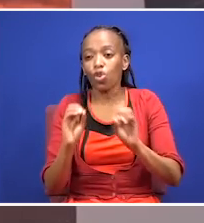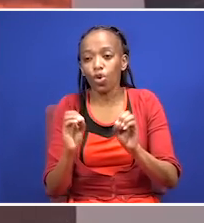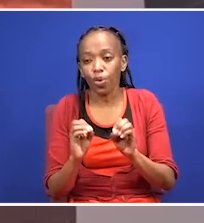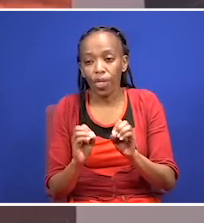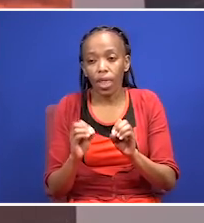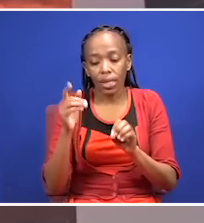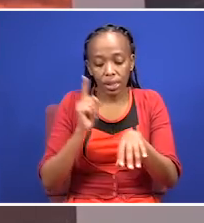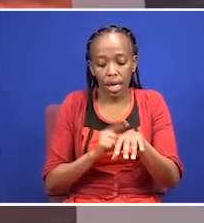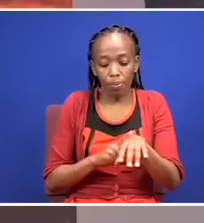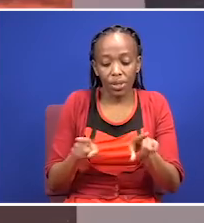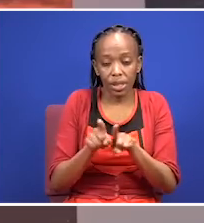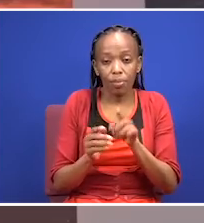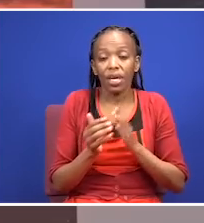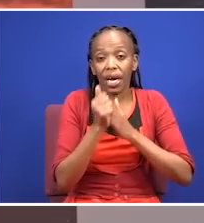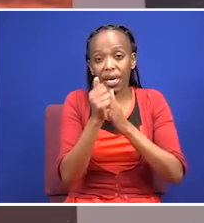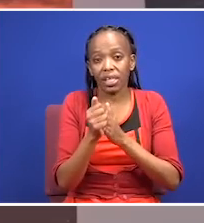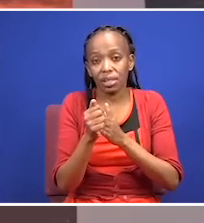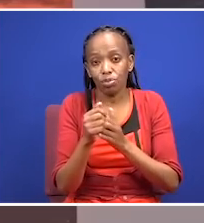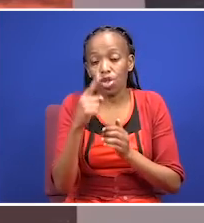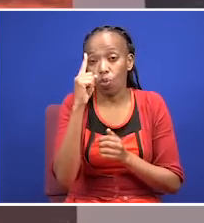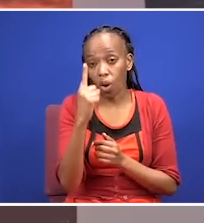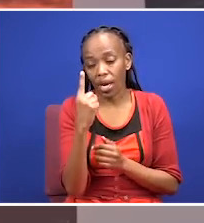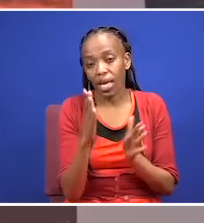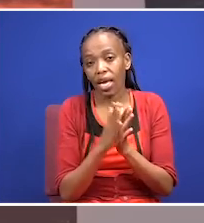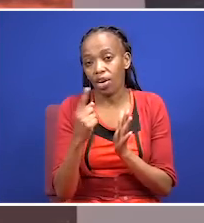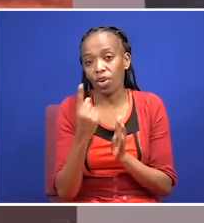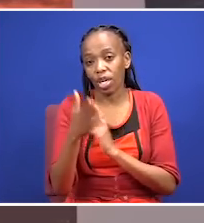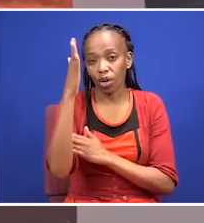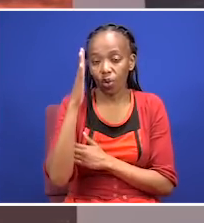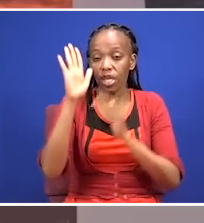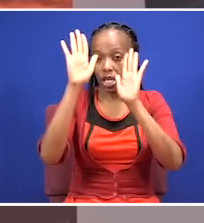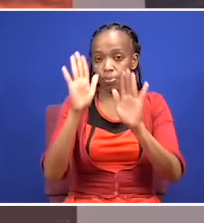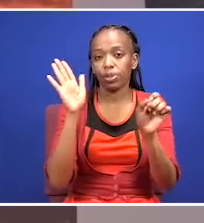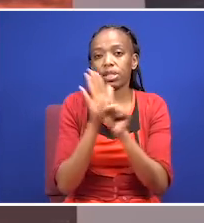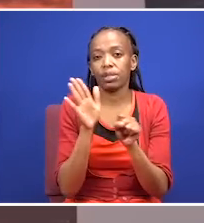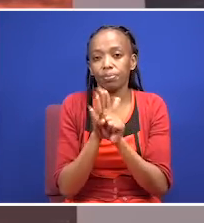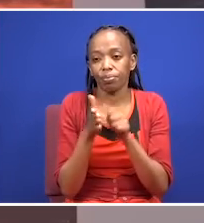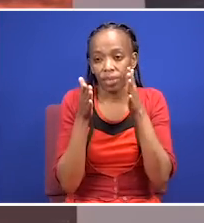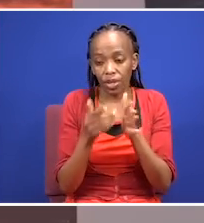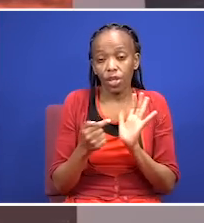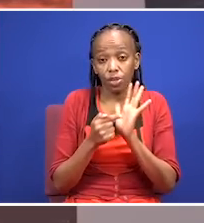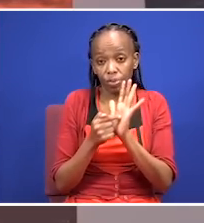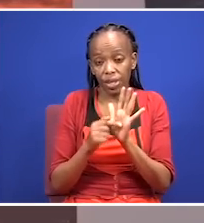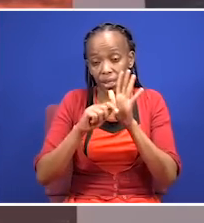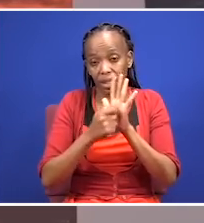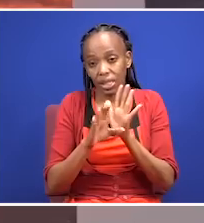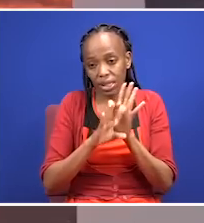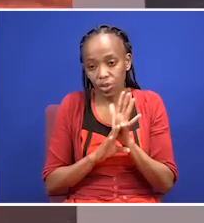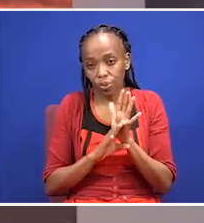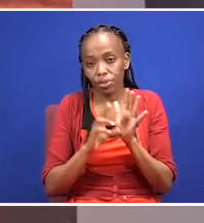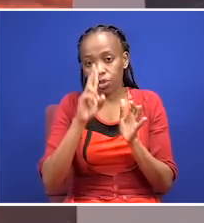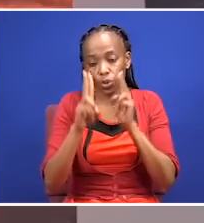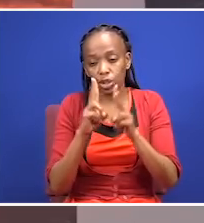while directing them to the one and only god very very important this reflects genesis 22 verse